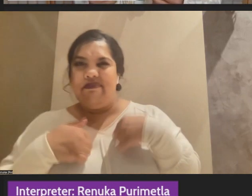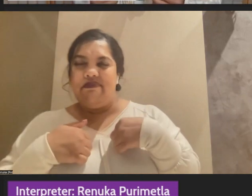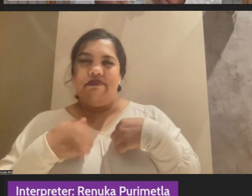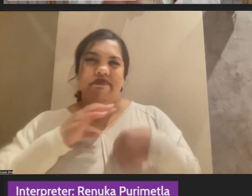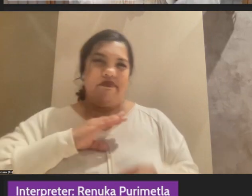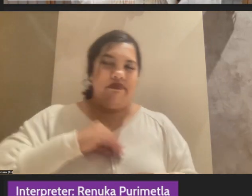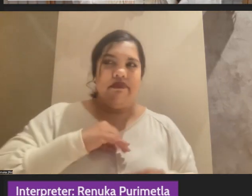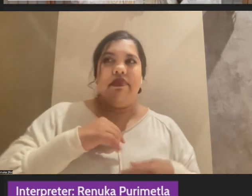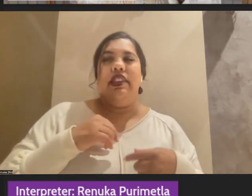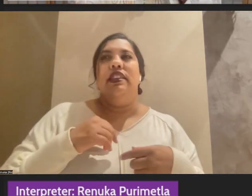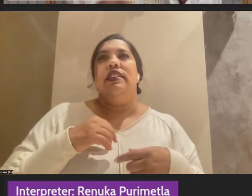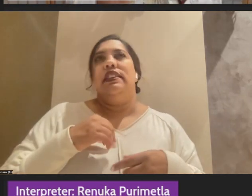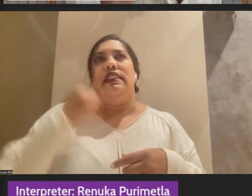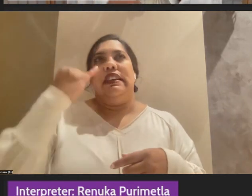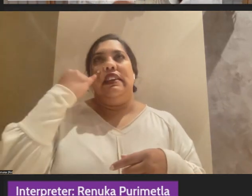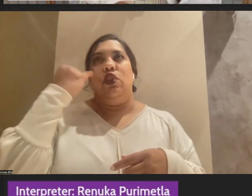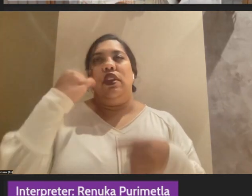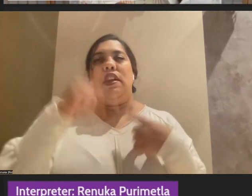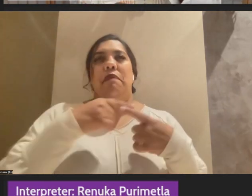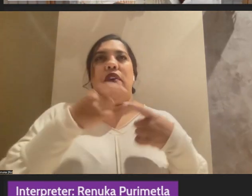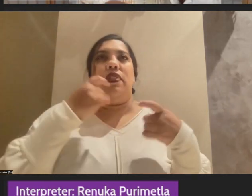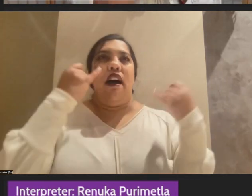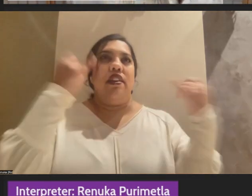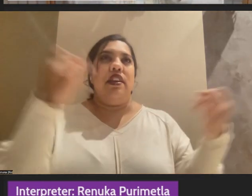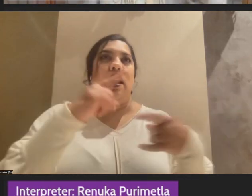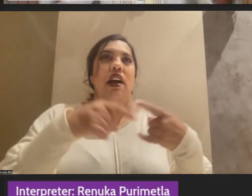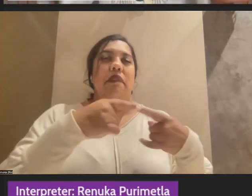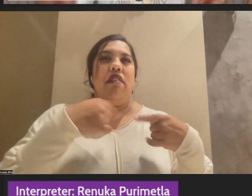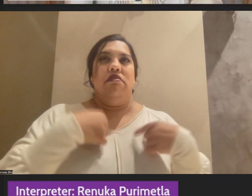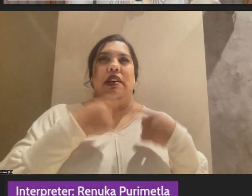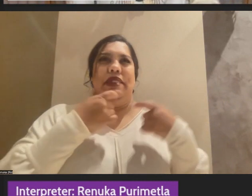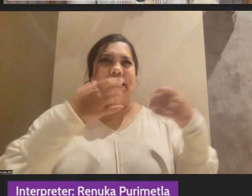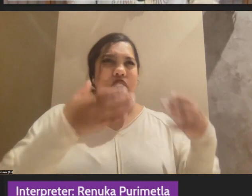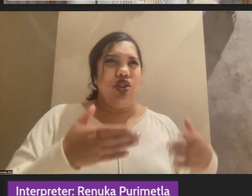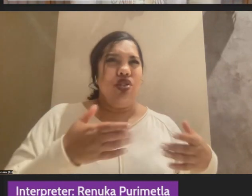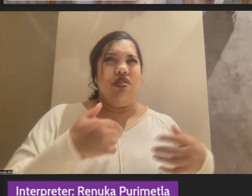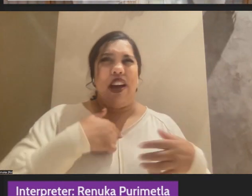sinner, being broken, being flawed, etc.